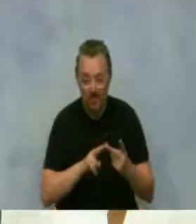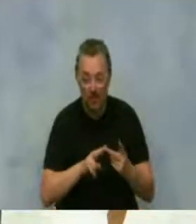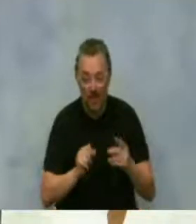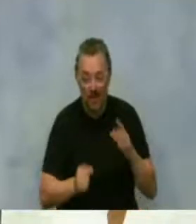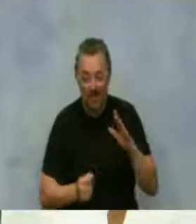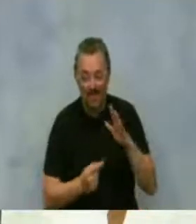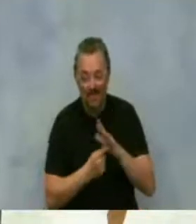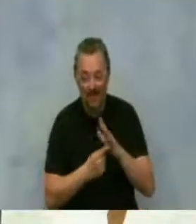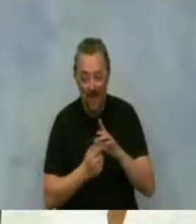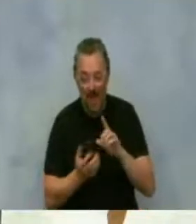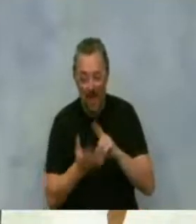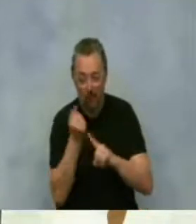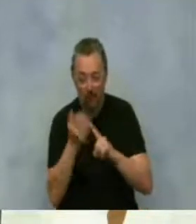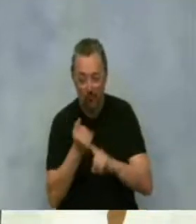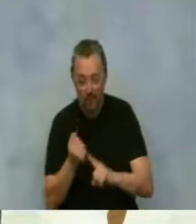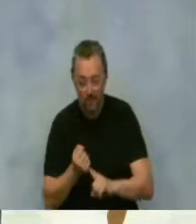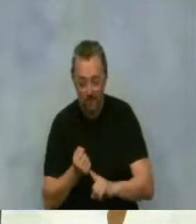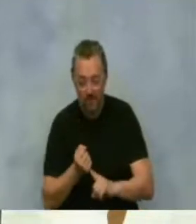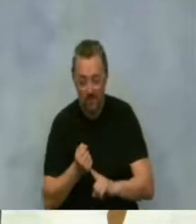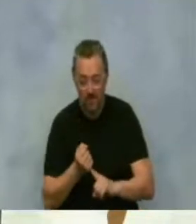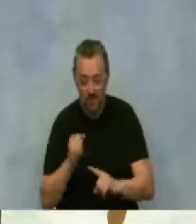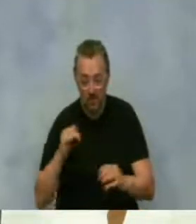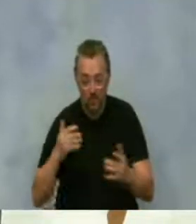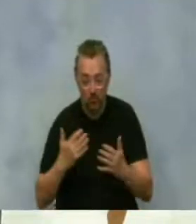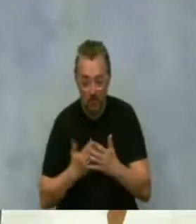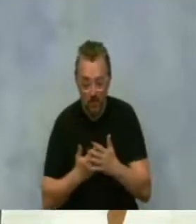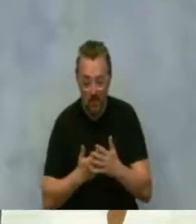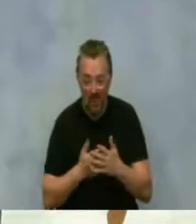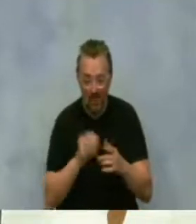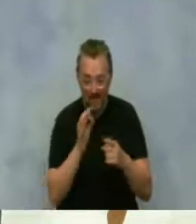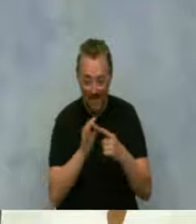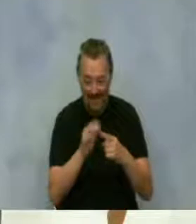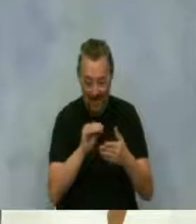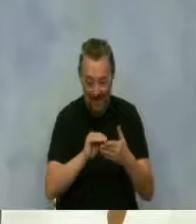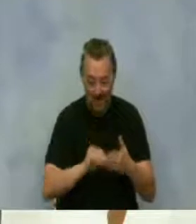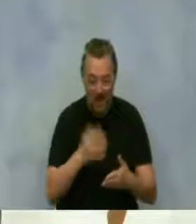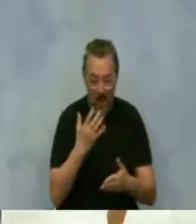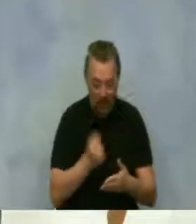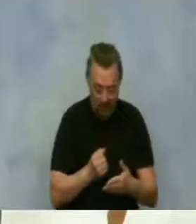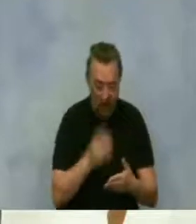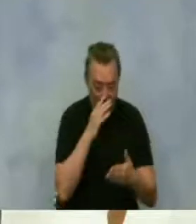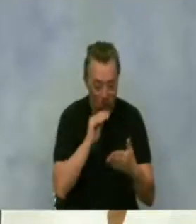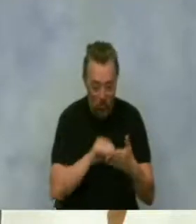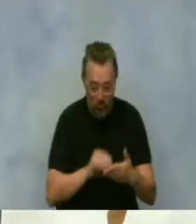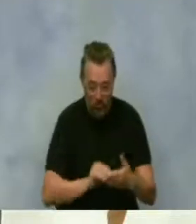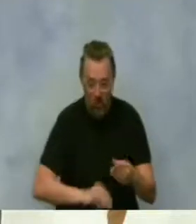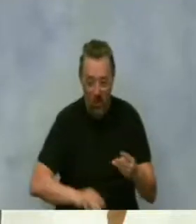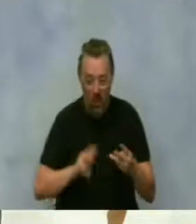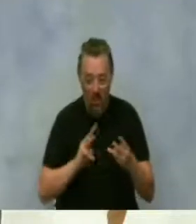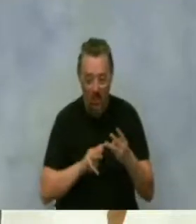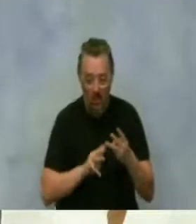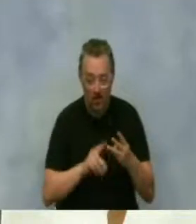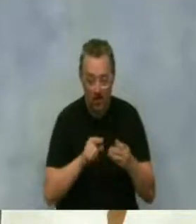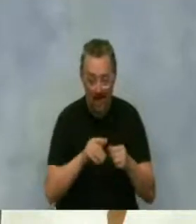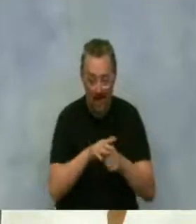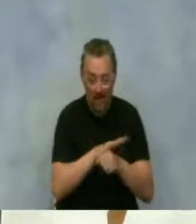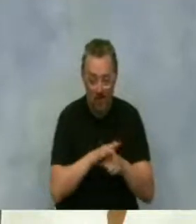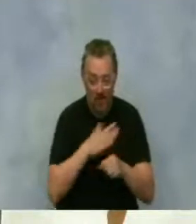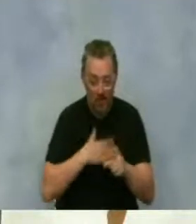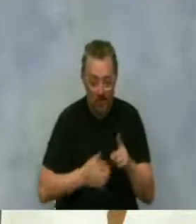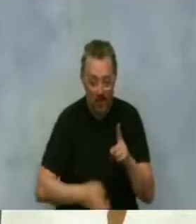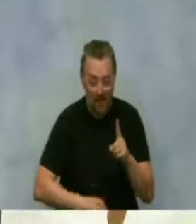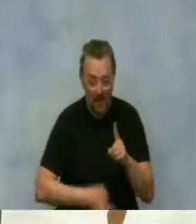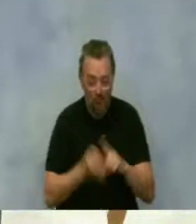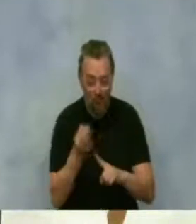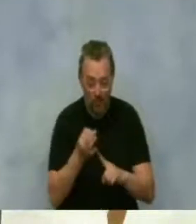achievements made with the resource to date are, as detailed in paragraph 5.3 are noted. Thirdly, that the areas for improvement and associated